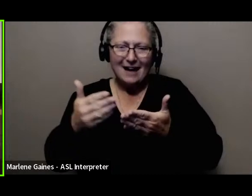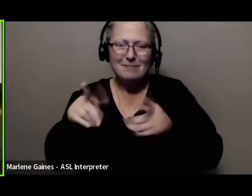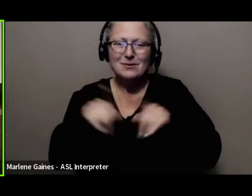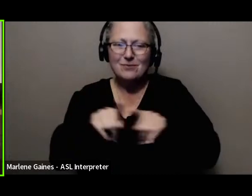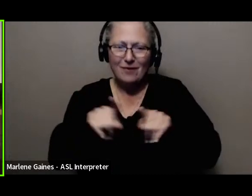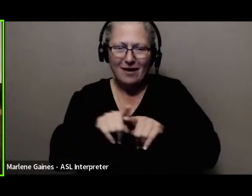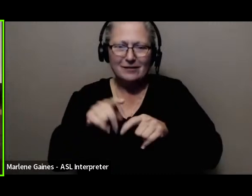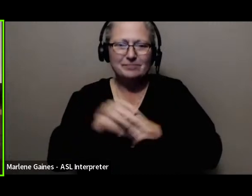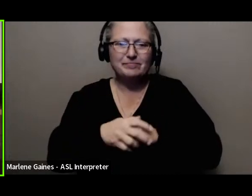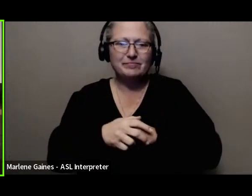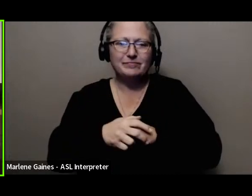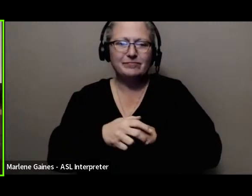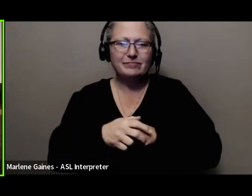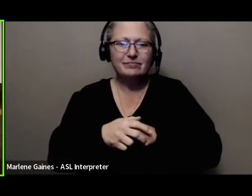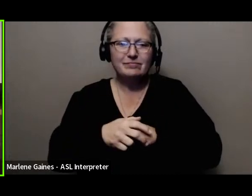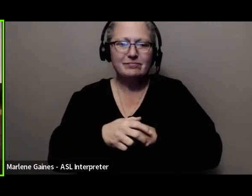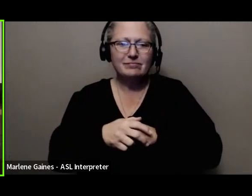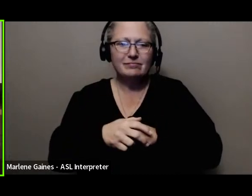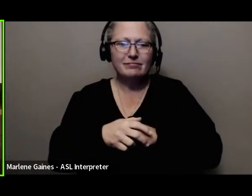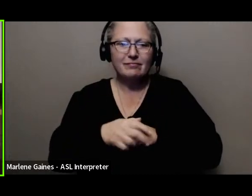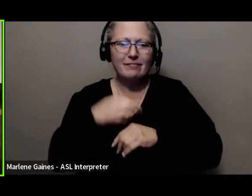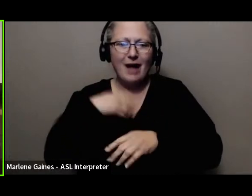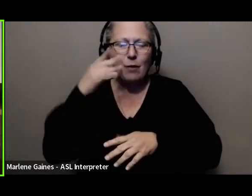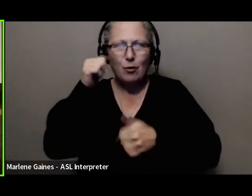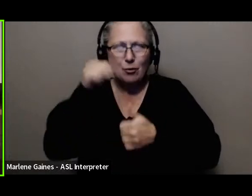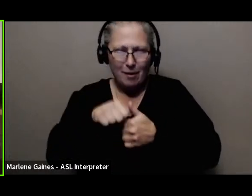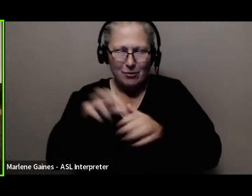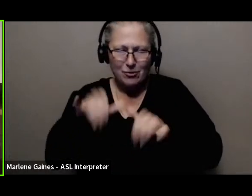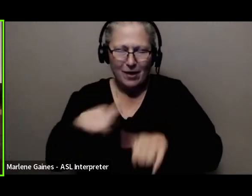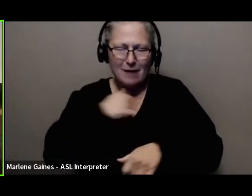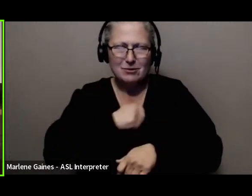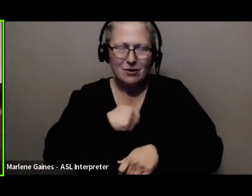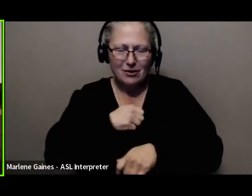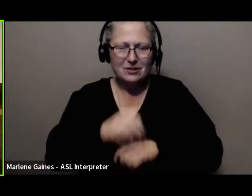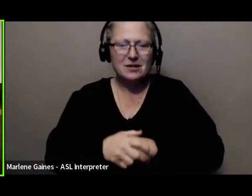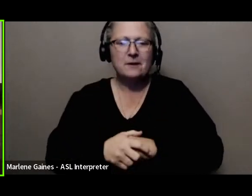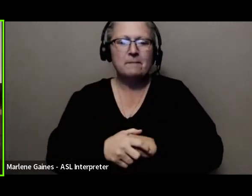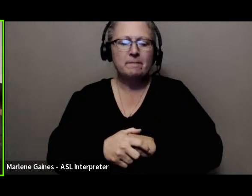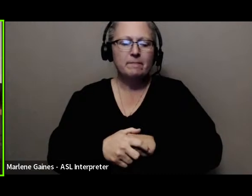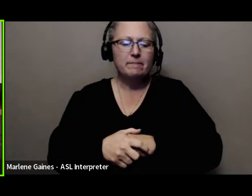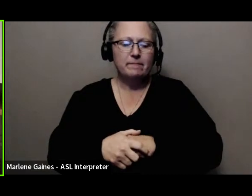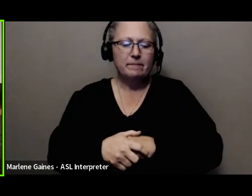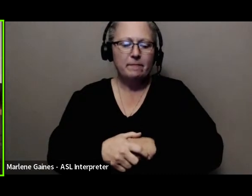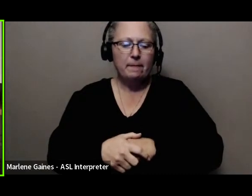well. So I will remember to do that. I apologize.